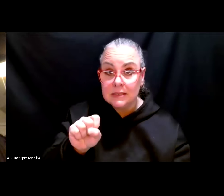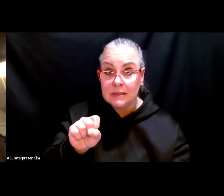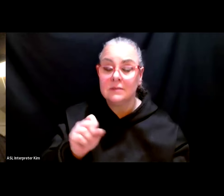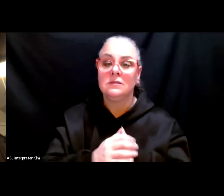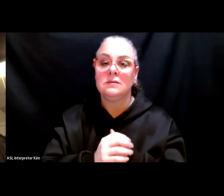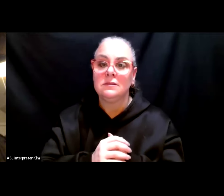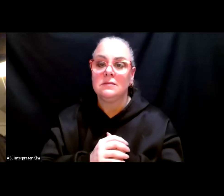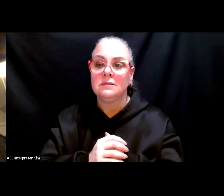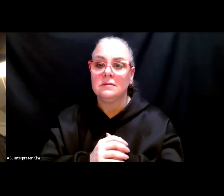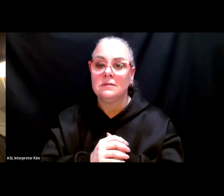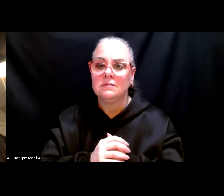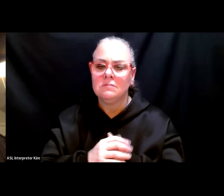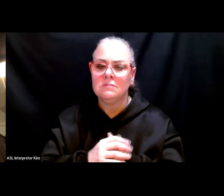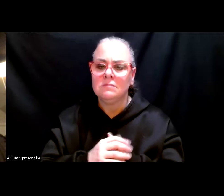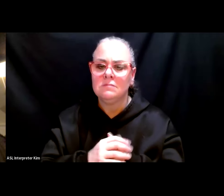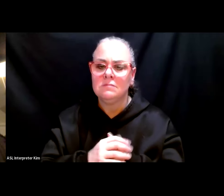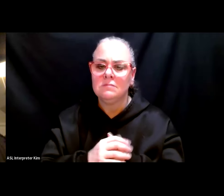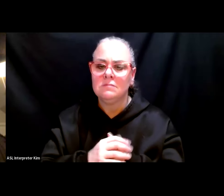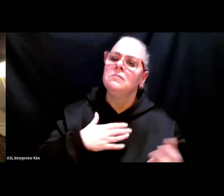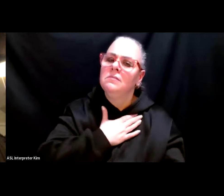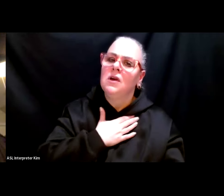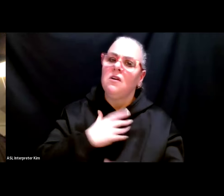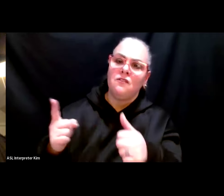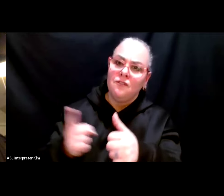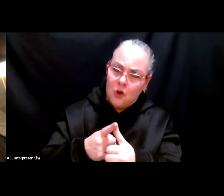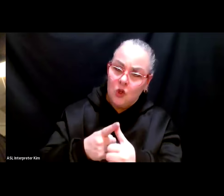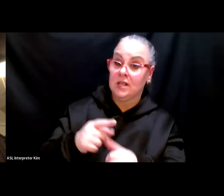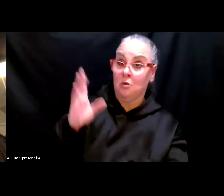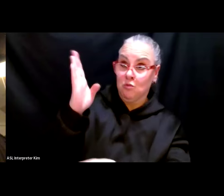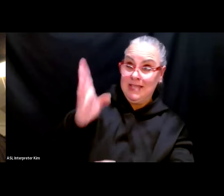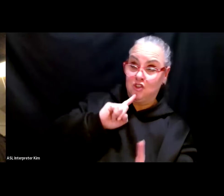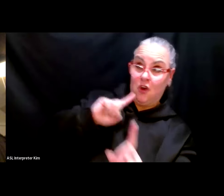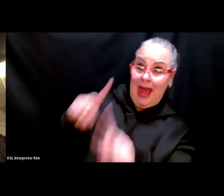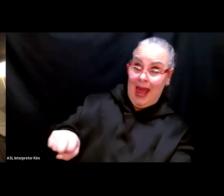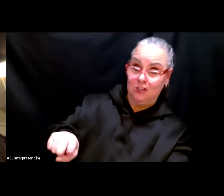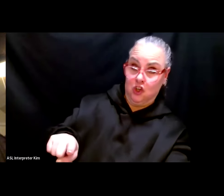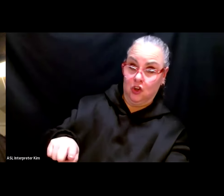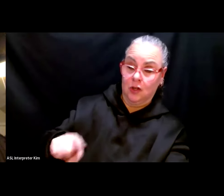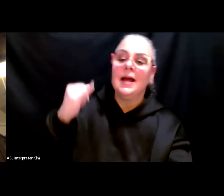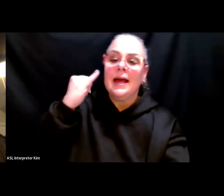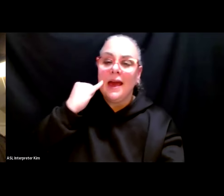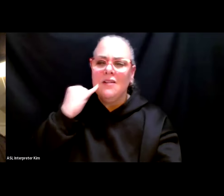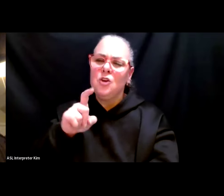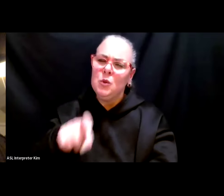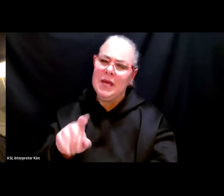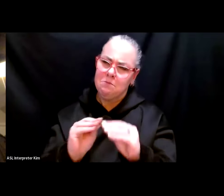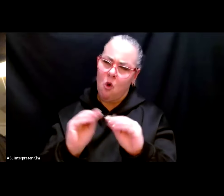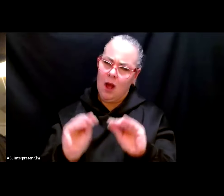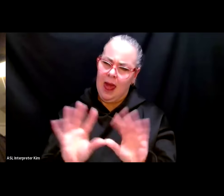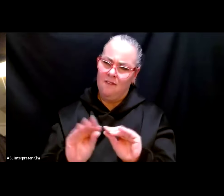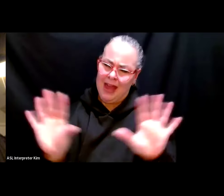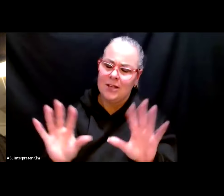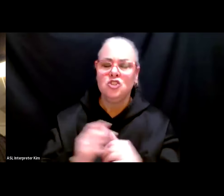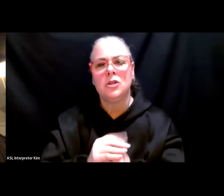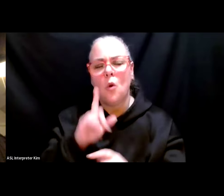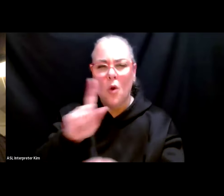we ask that you allow families to have their questions answered first by the presenter. And if you have clarification or if you are